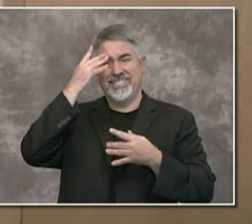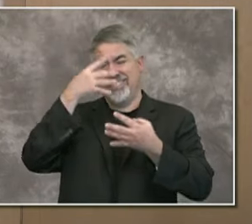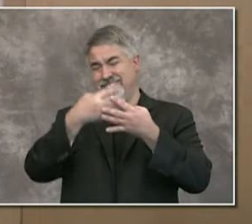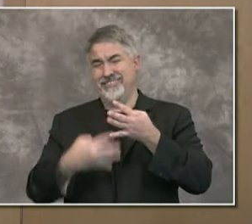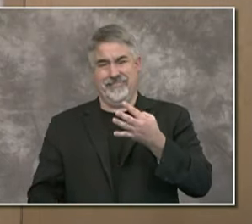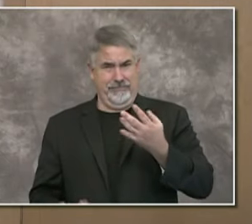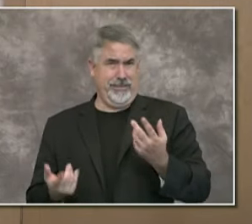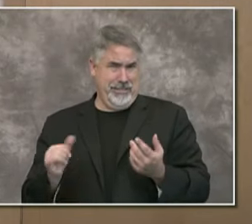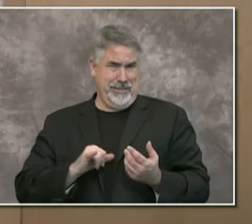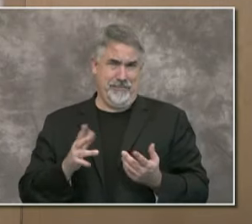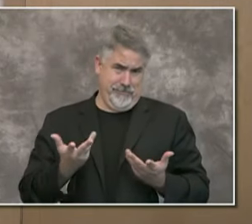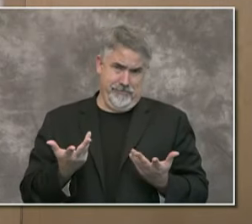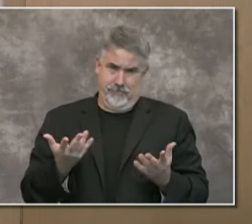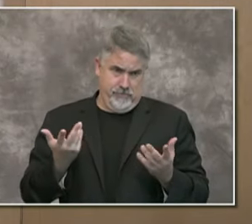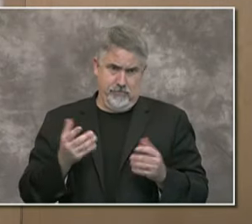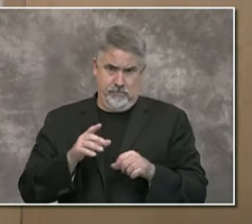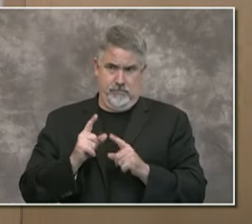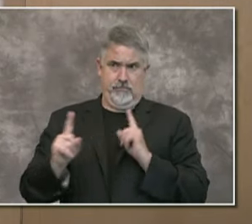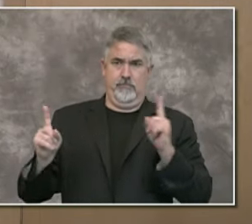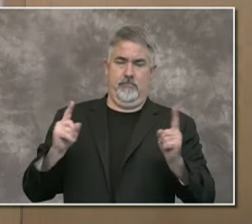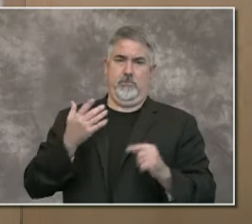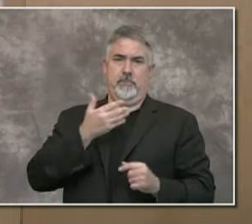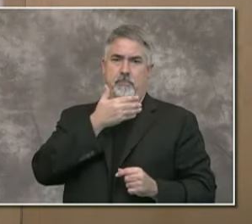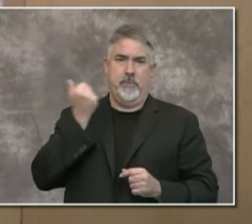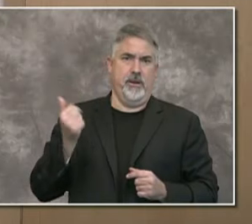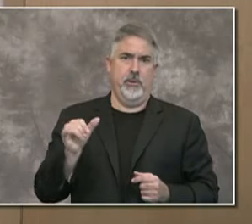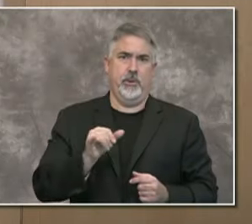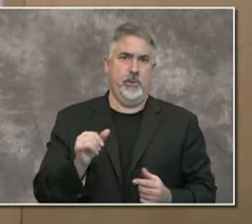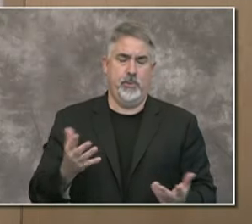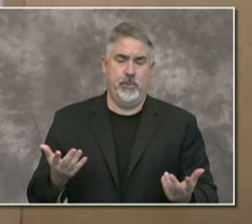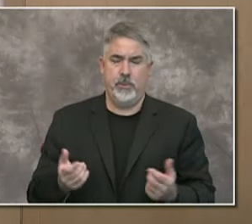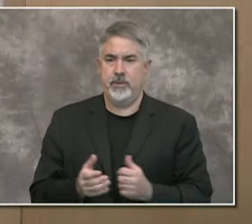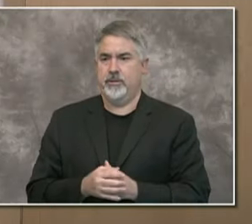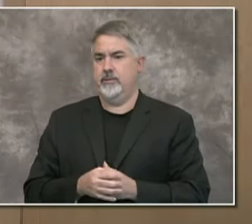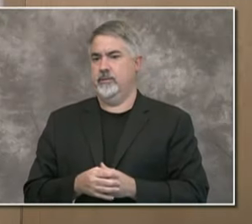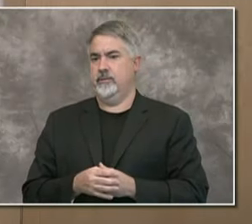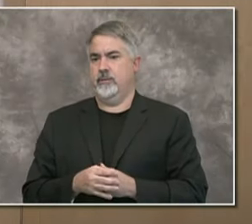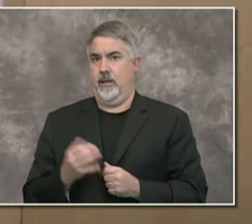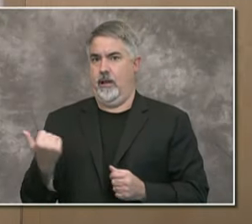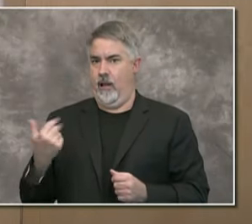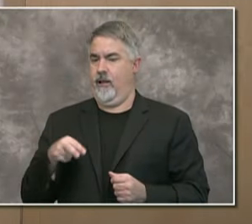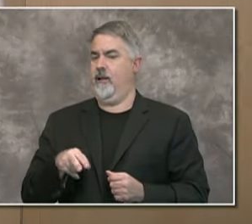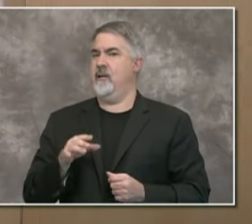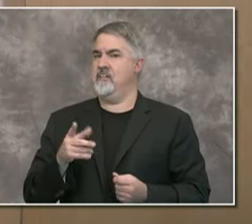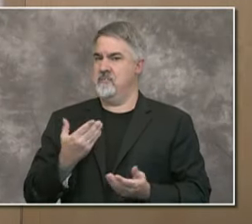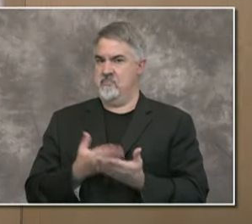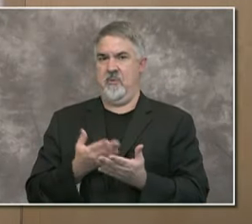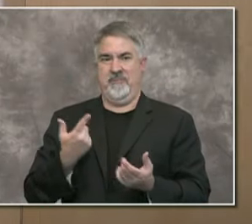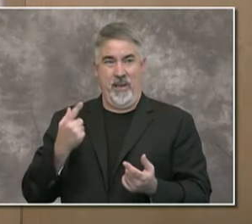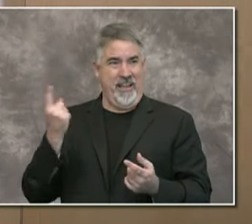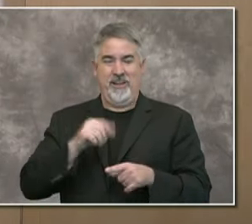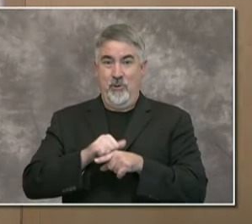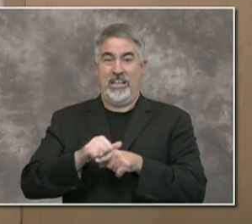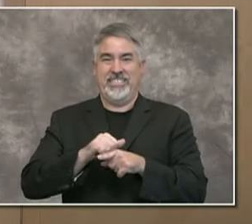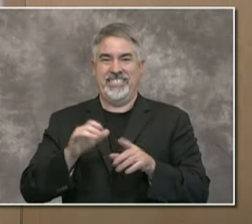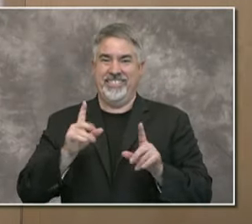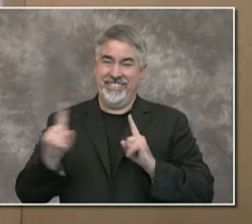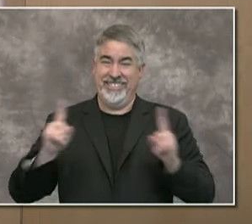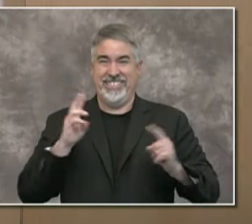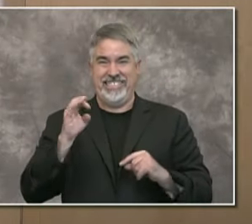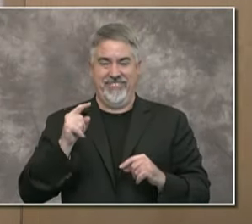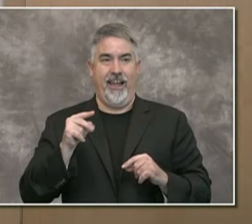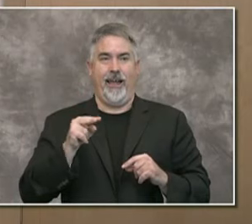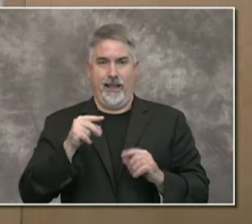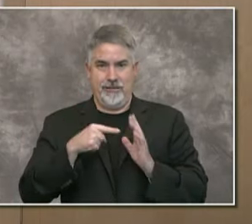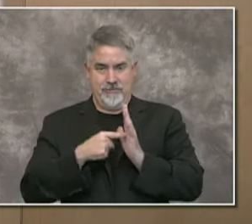that occurred during this time of year. So we are very encouraged by that information on our influenza watch that